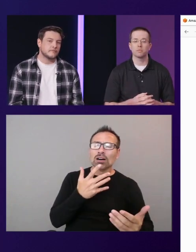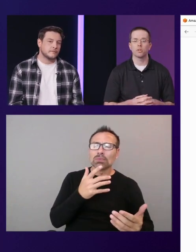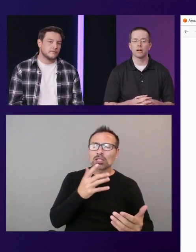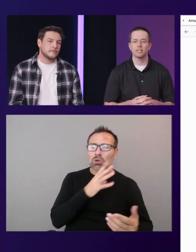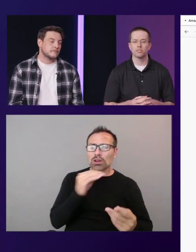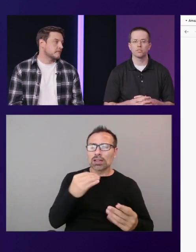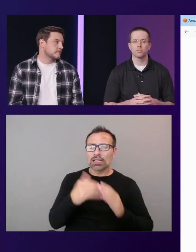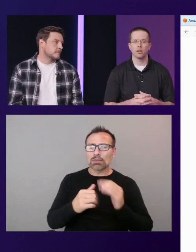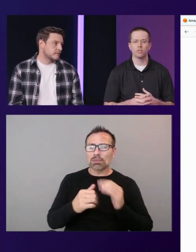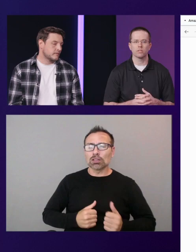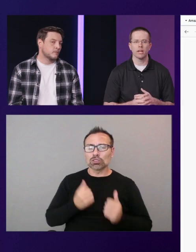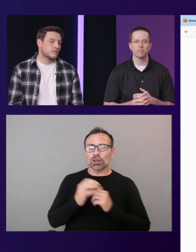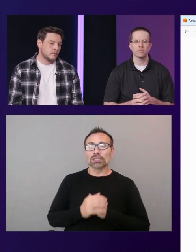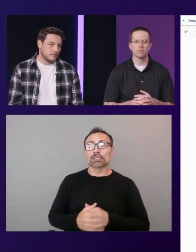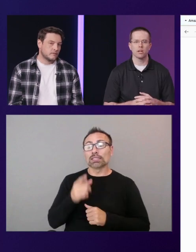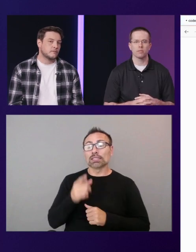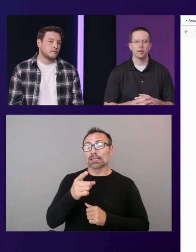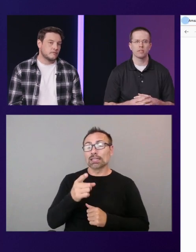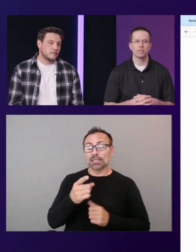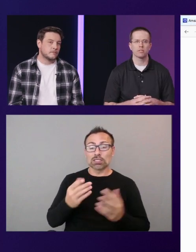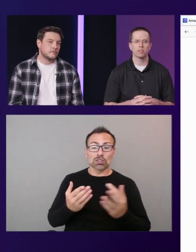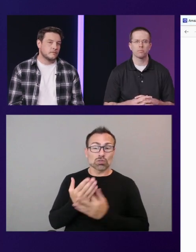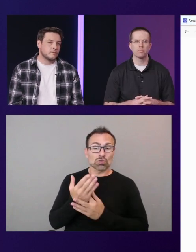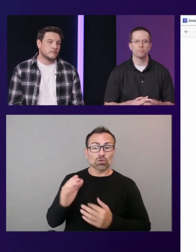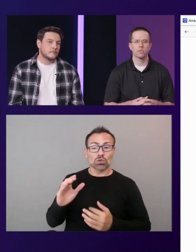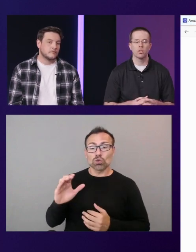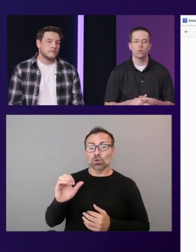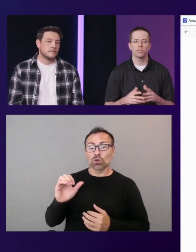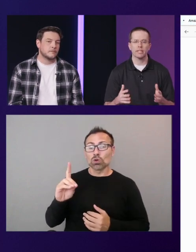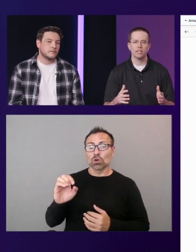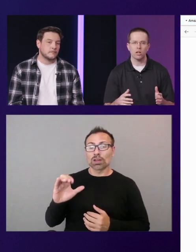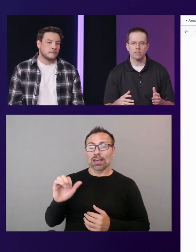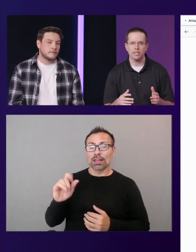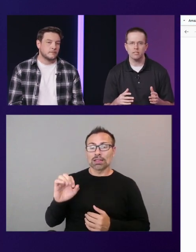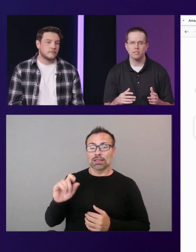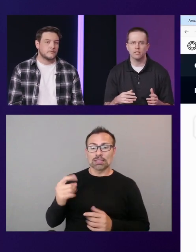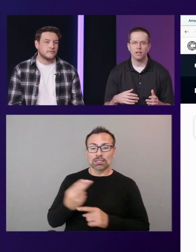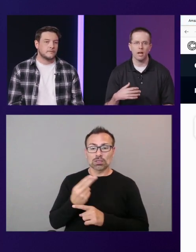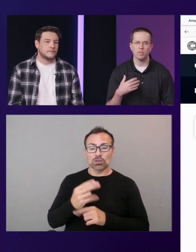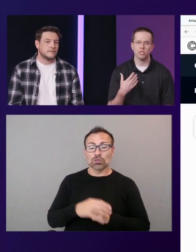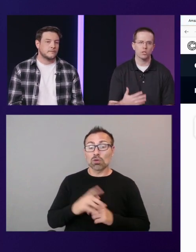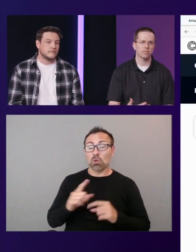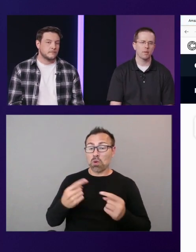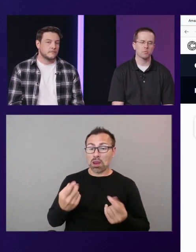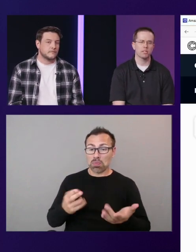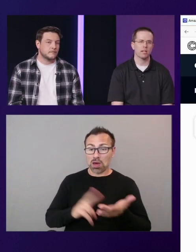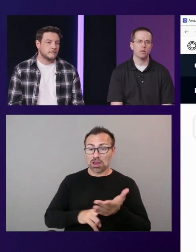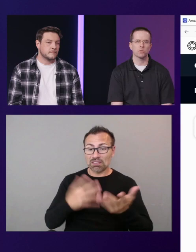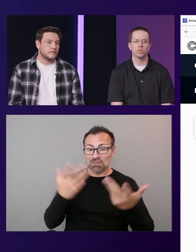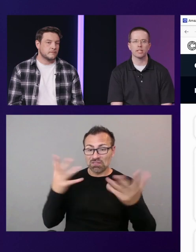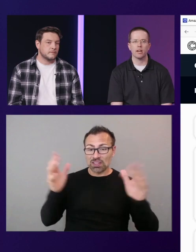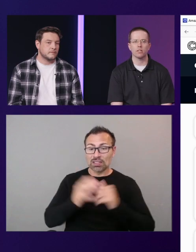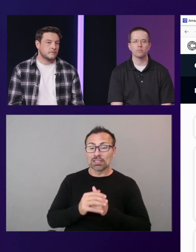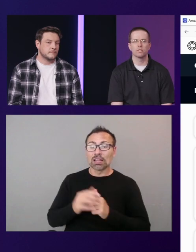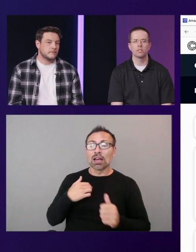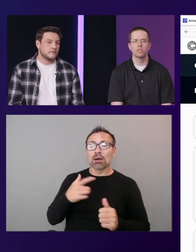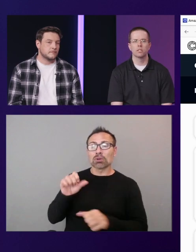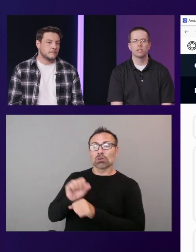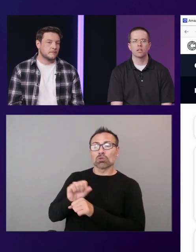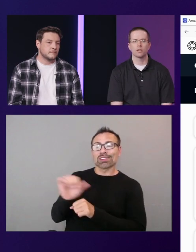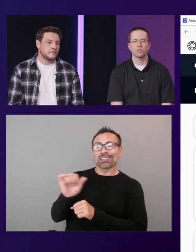AWS. These builder IDs are used throughout Code Catalyst as the auth method here. So once I get logged in, I'm going to go to the same space Kyle was working out